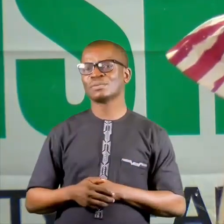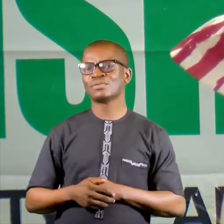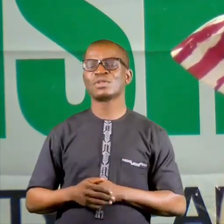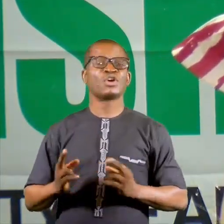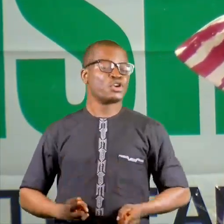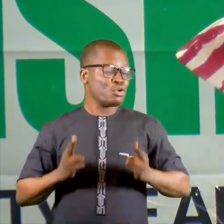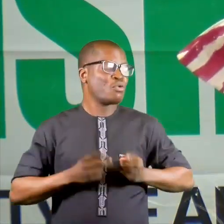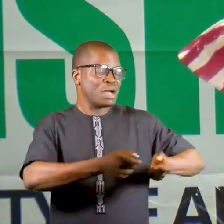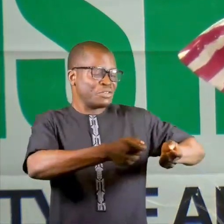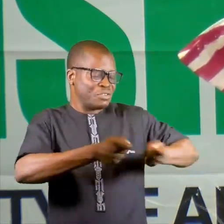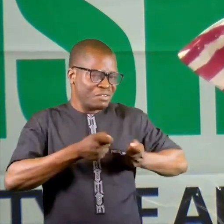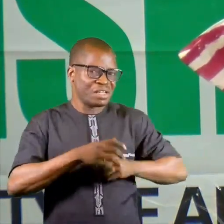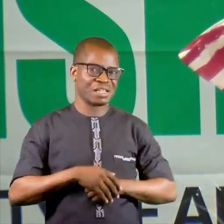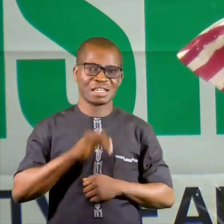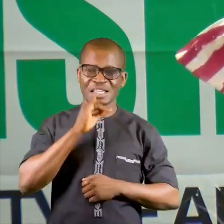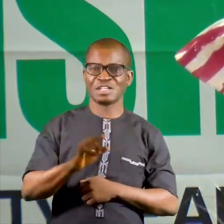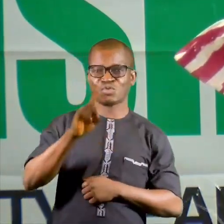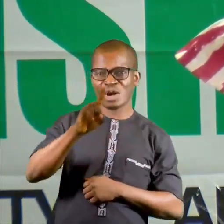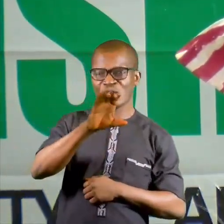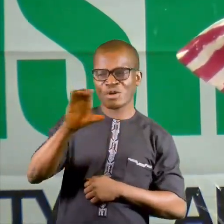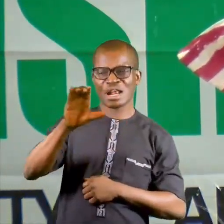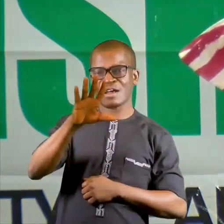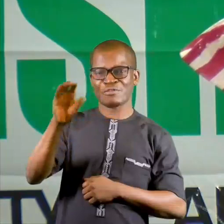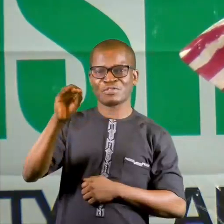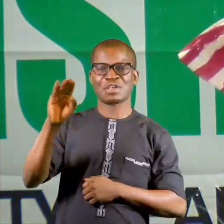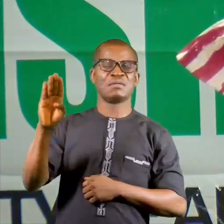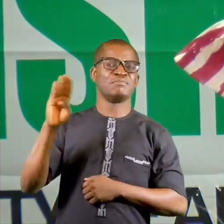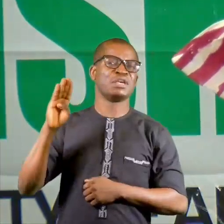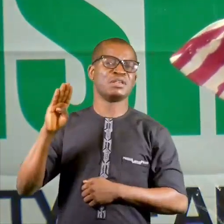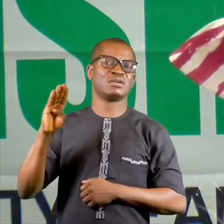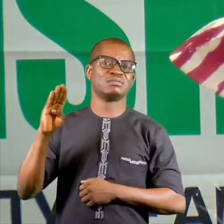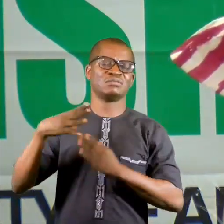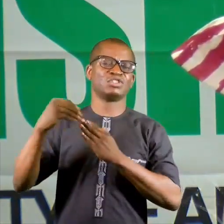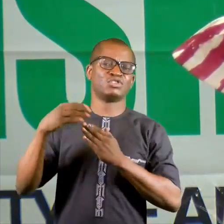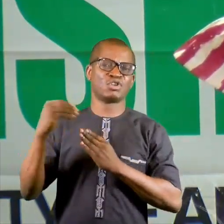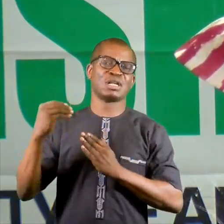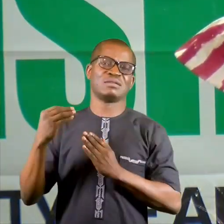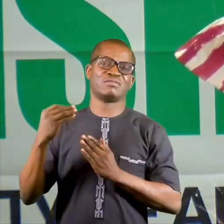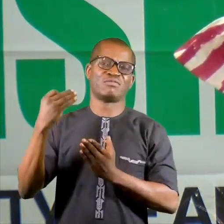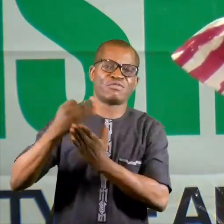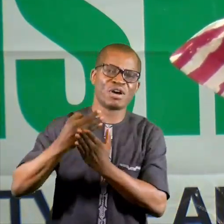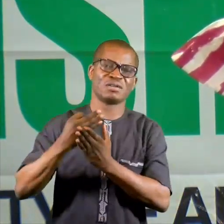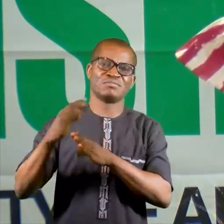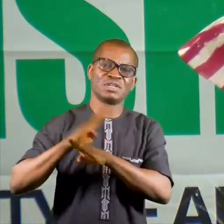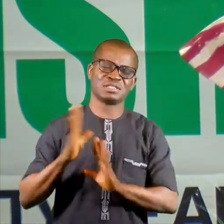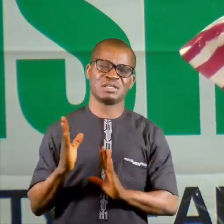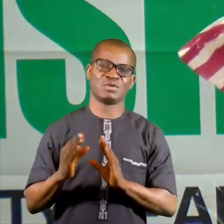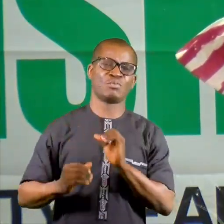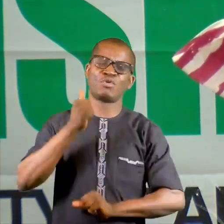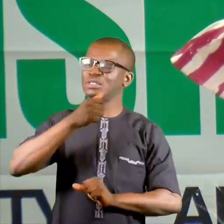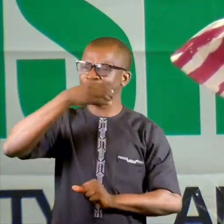perspective, human trafficking is a $150 billion global industry, one of the most serious human